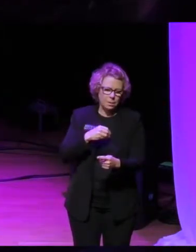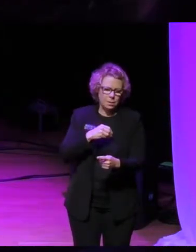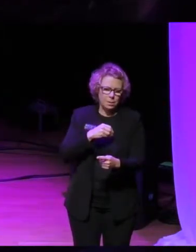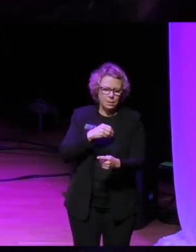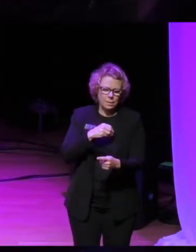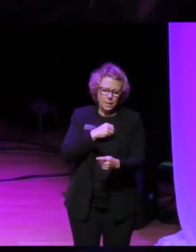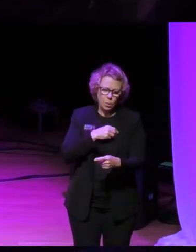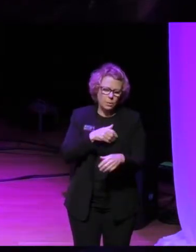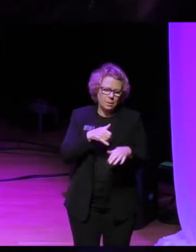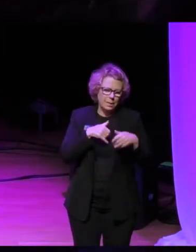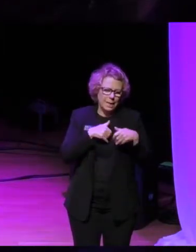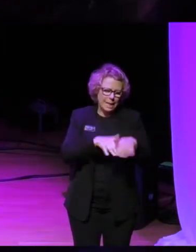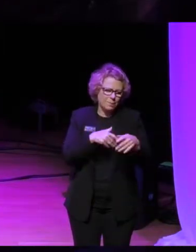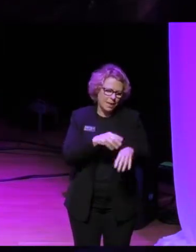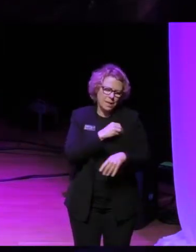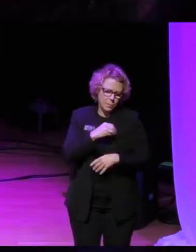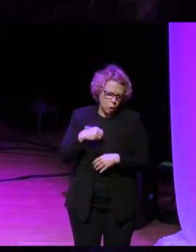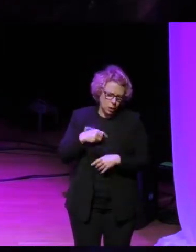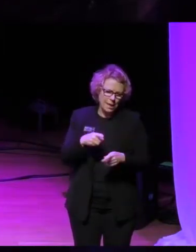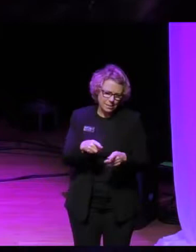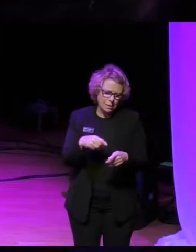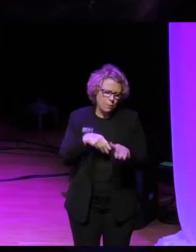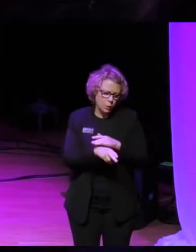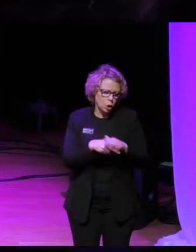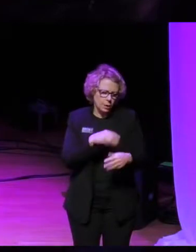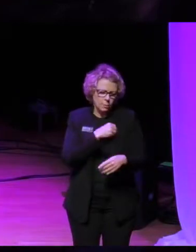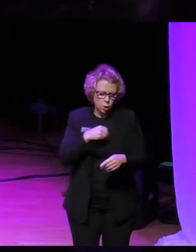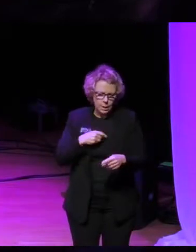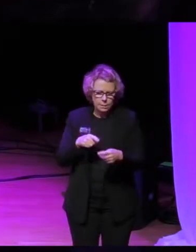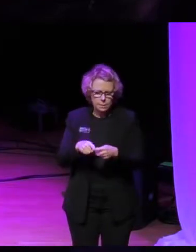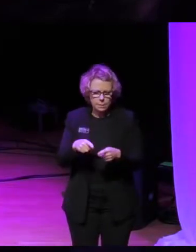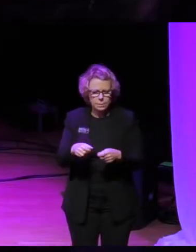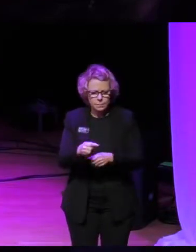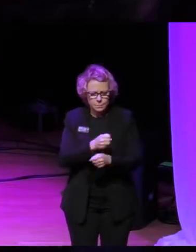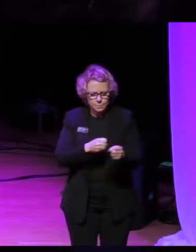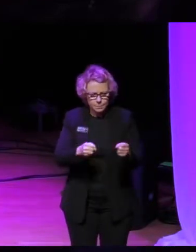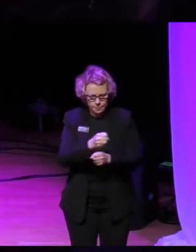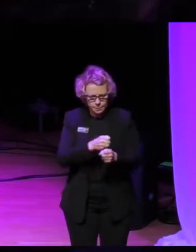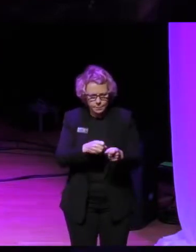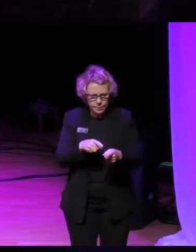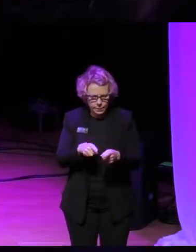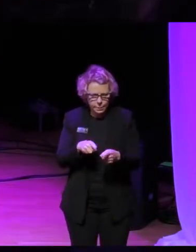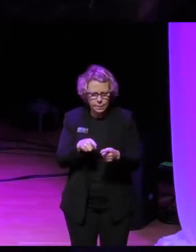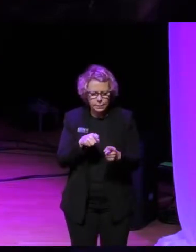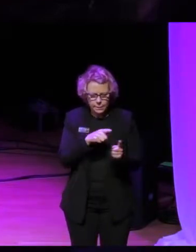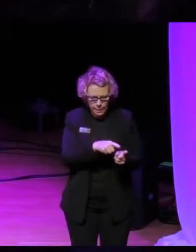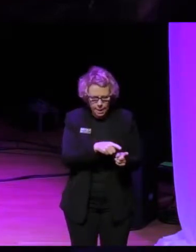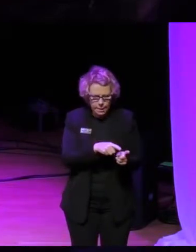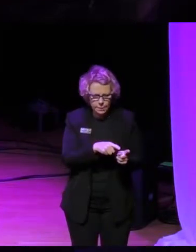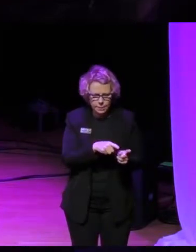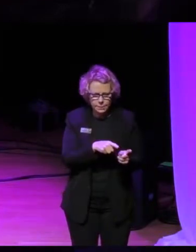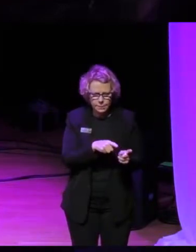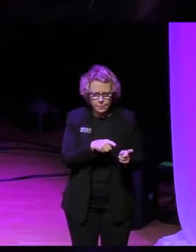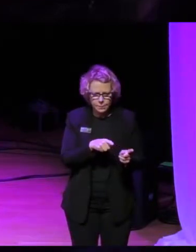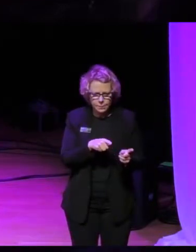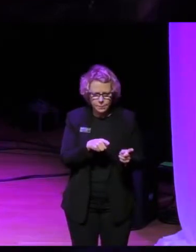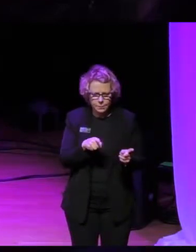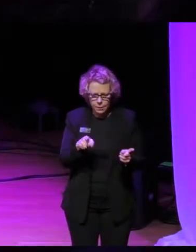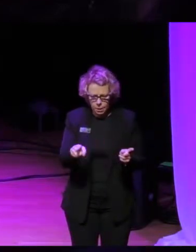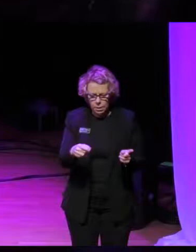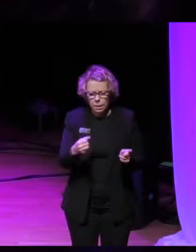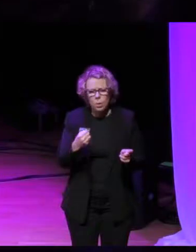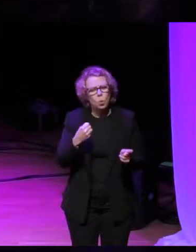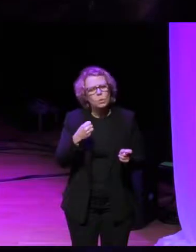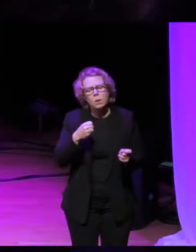Resettlement, the head of that office was prohibiting Jane Doe from leaving the facility to get an abortion that